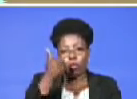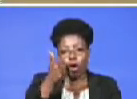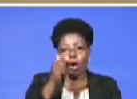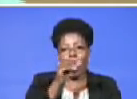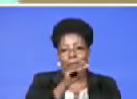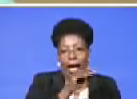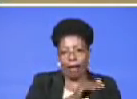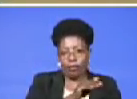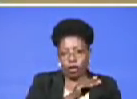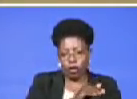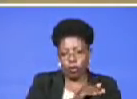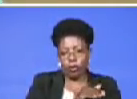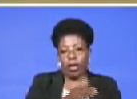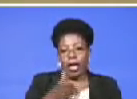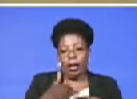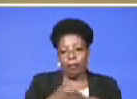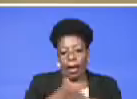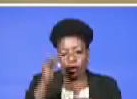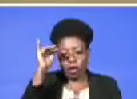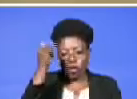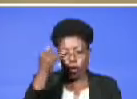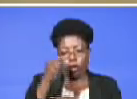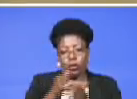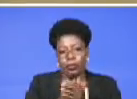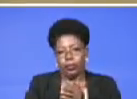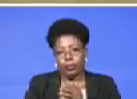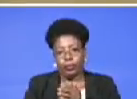Plenty Hotel. Johnny, it's back to you from Exuma.